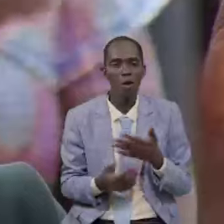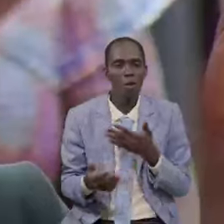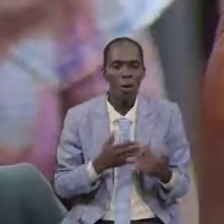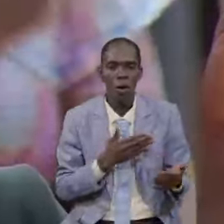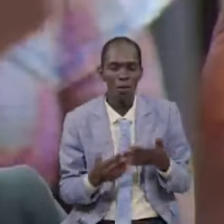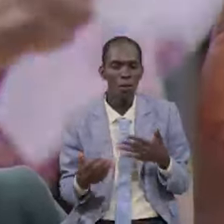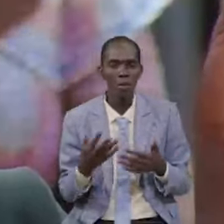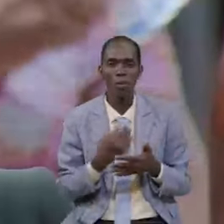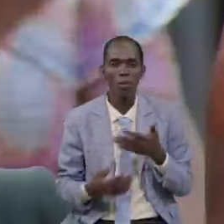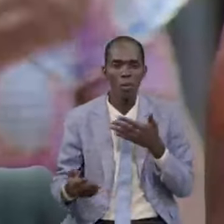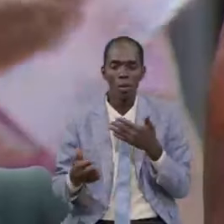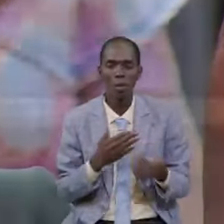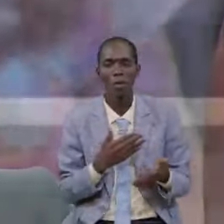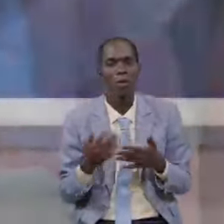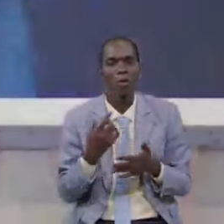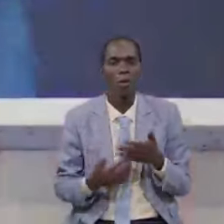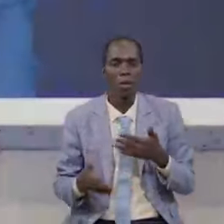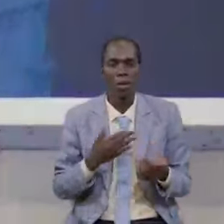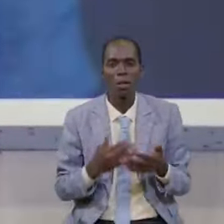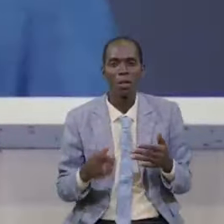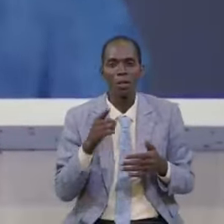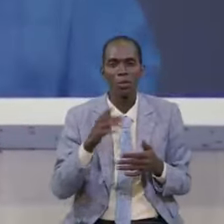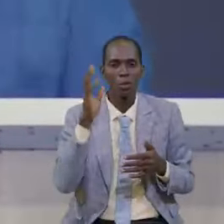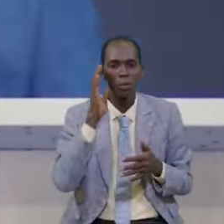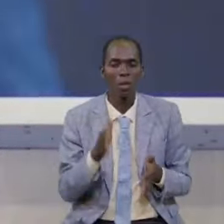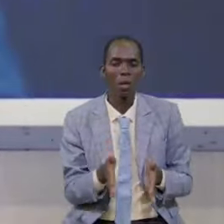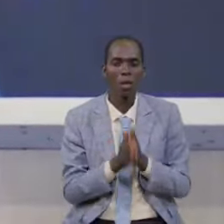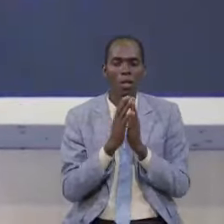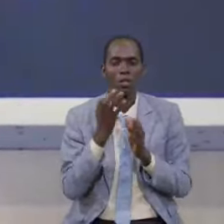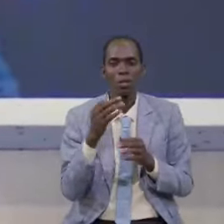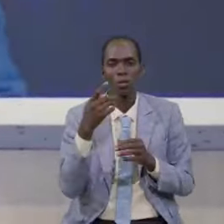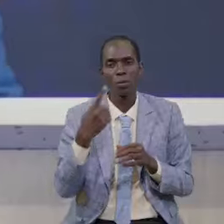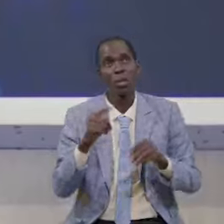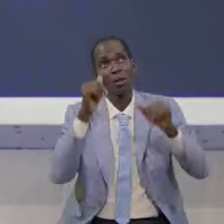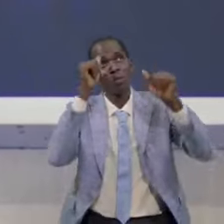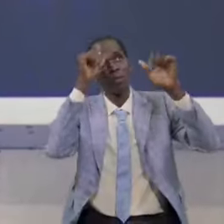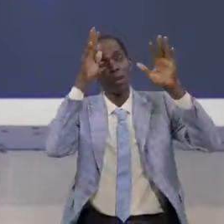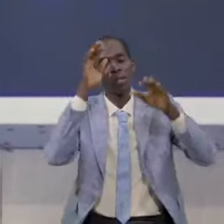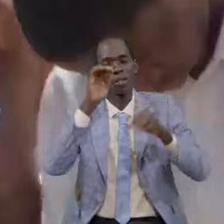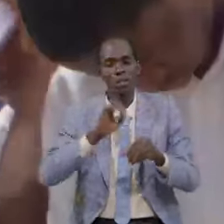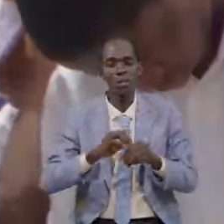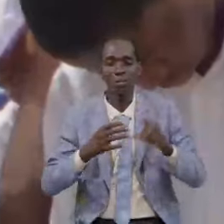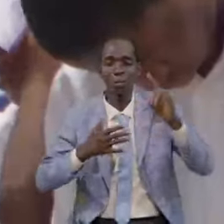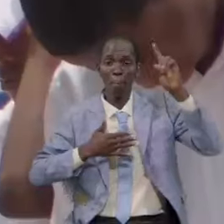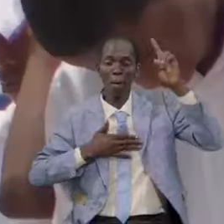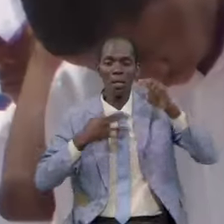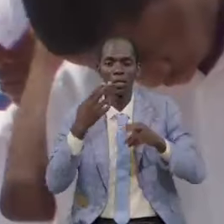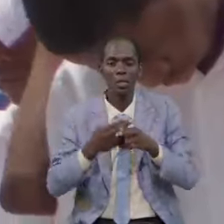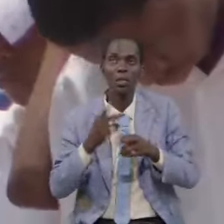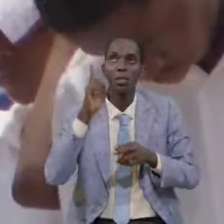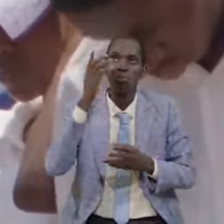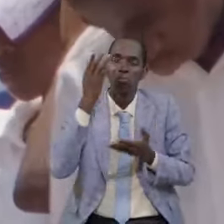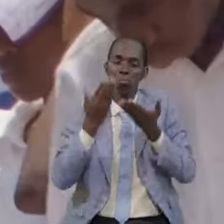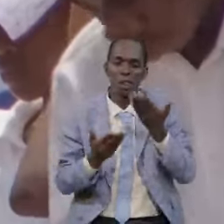whatsoever ye shall ask of the Father in my name, he may give it you. Your day